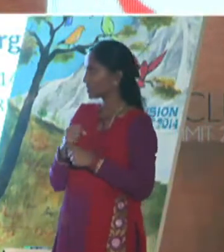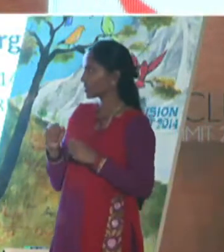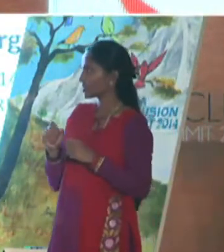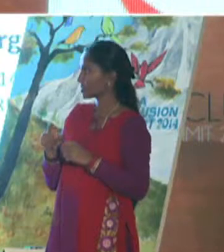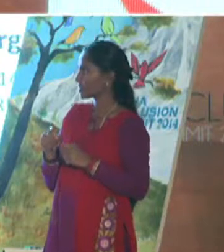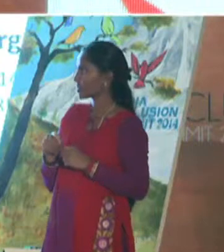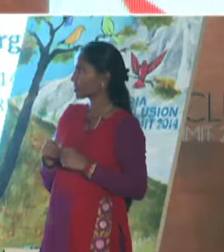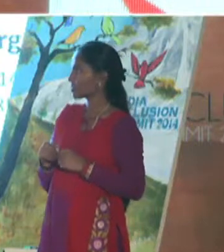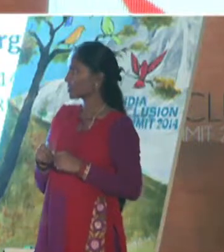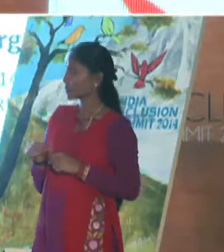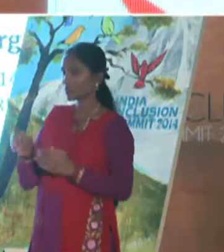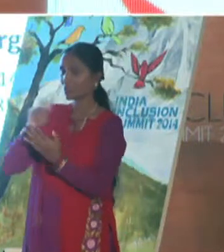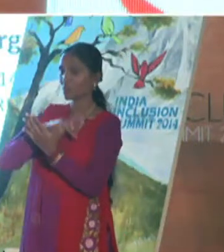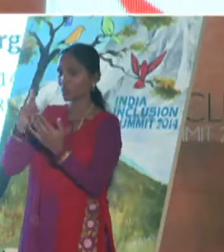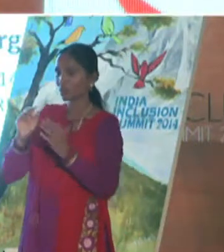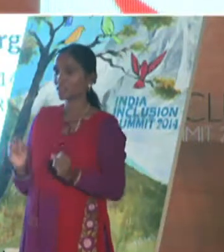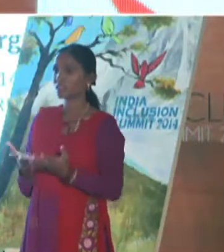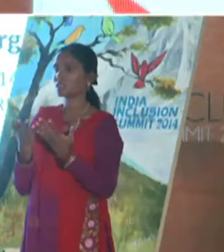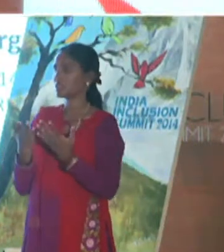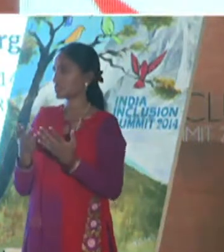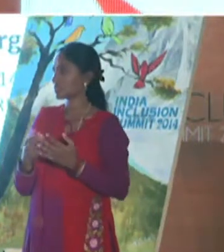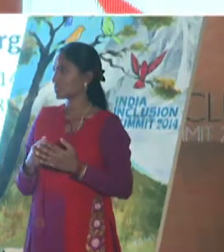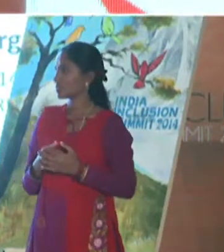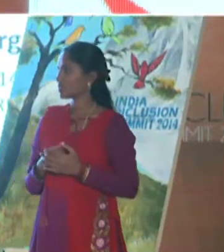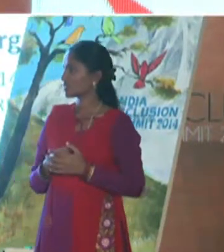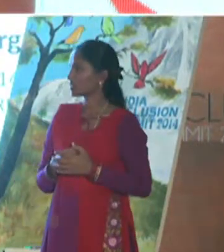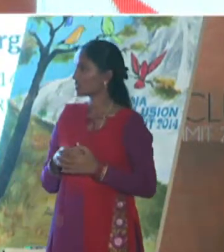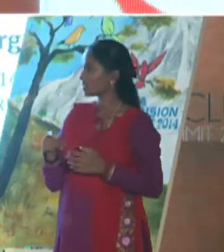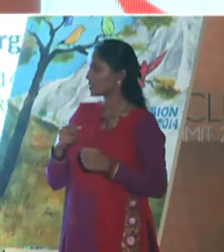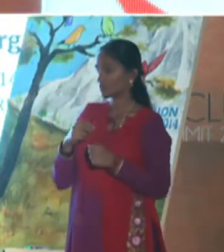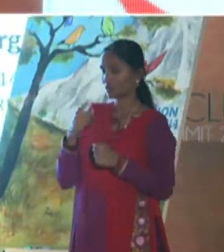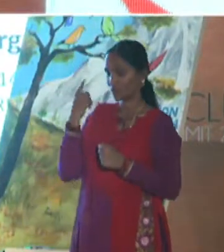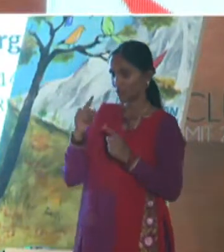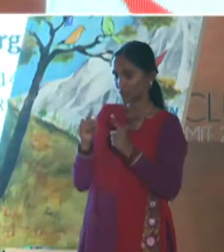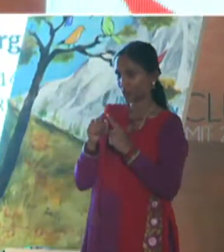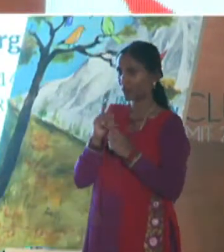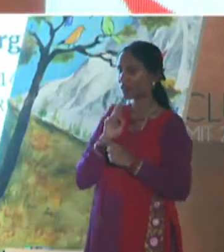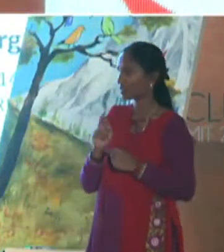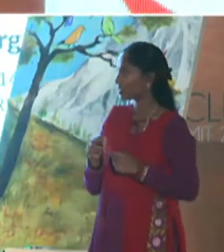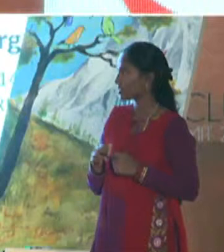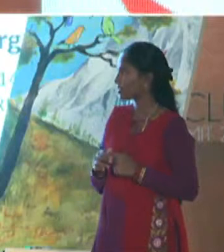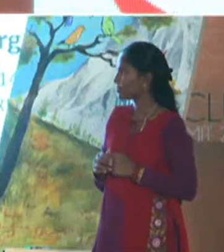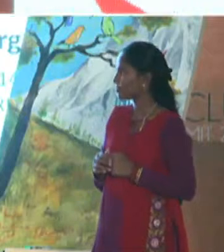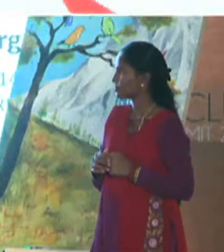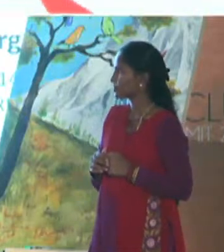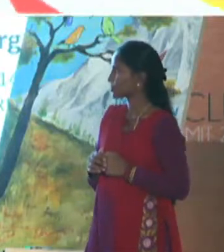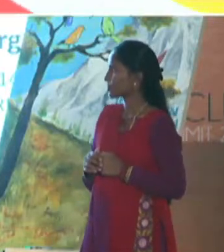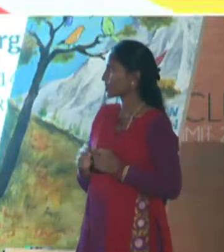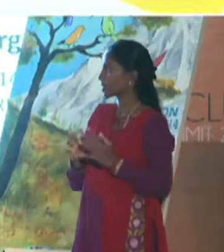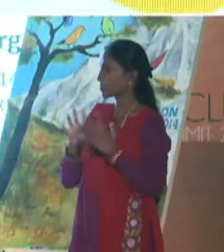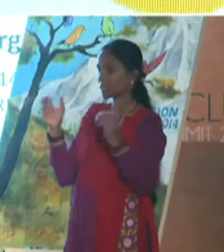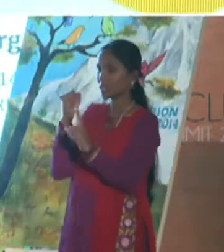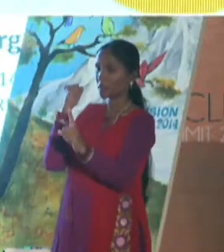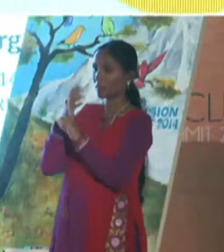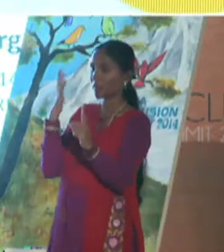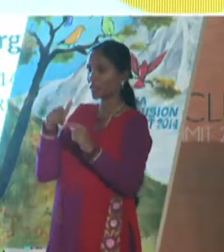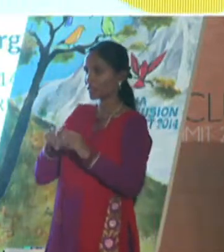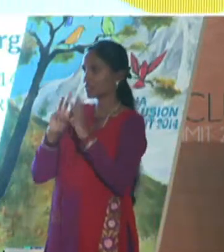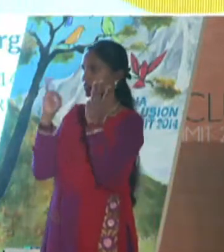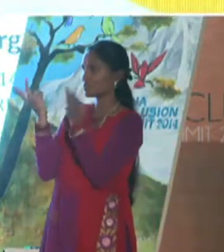us 6 years and the program was running. Everything was a reality. And then we thought, what can we do to make a bigger impact in the